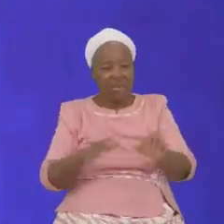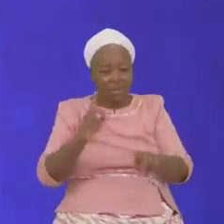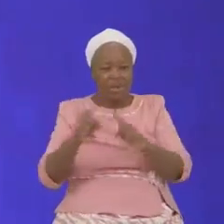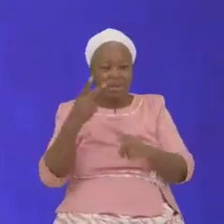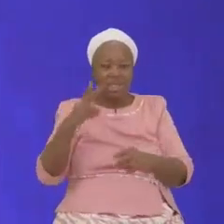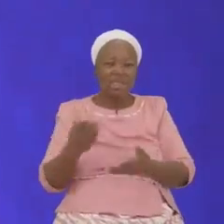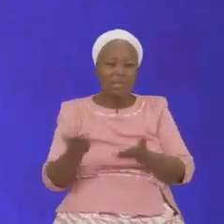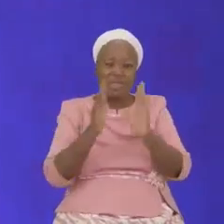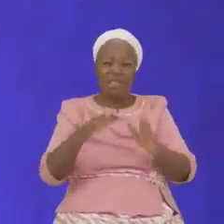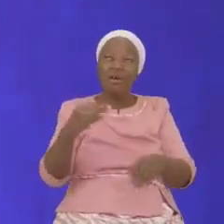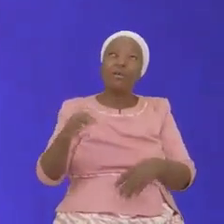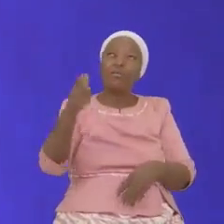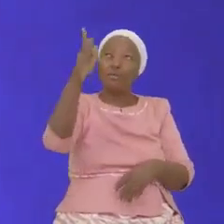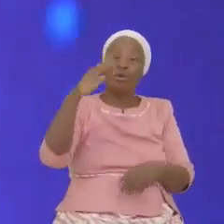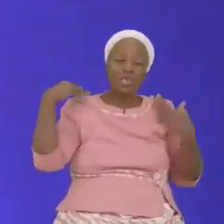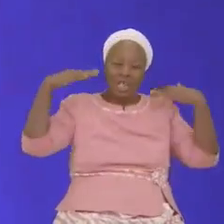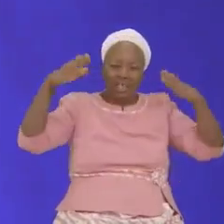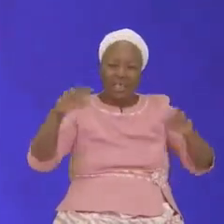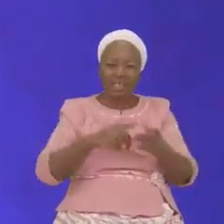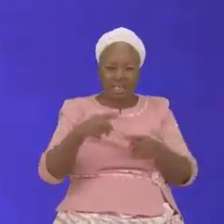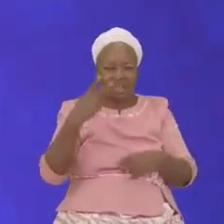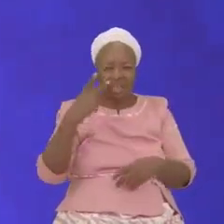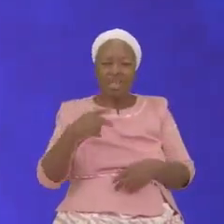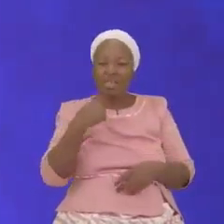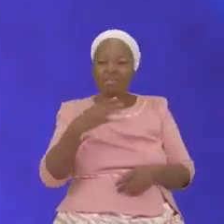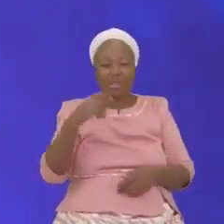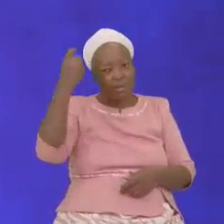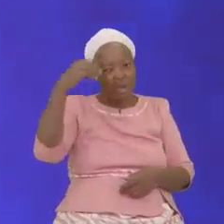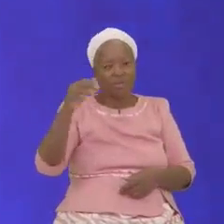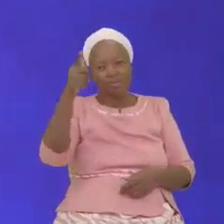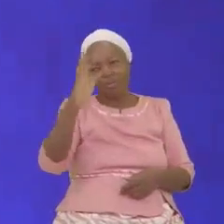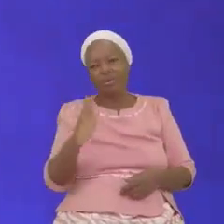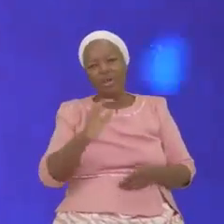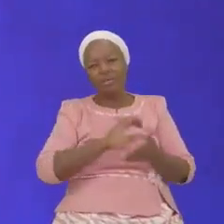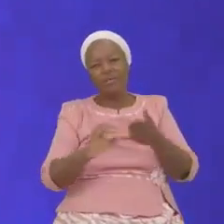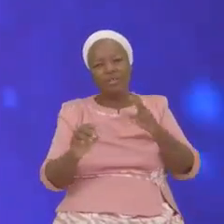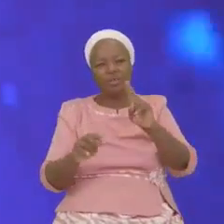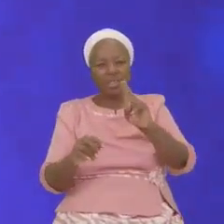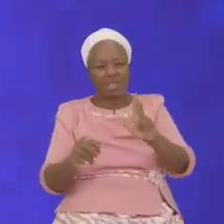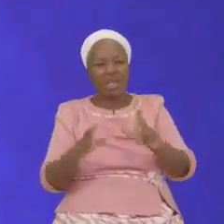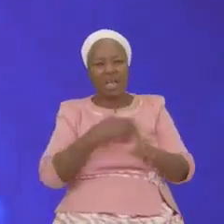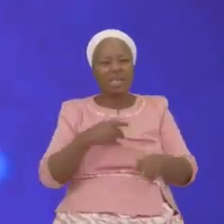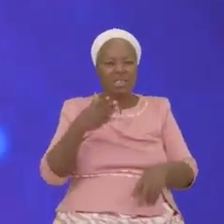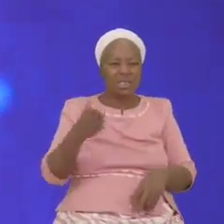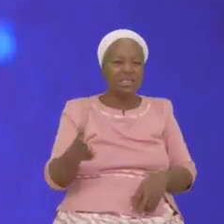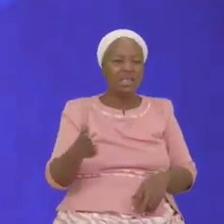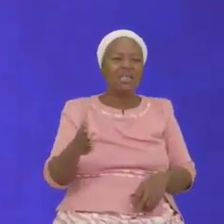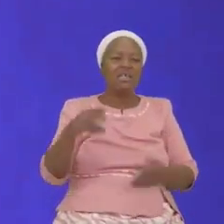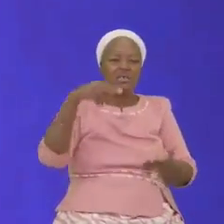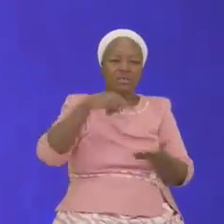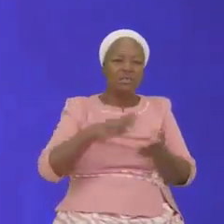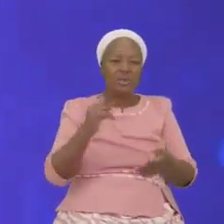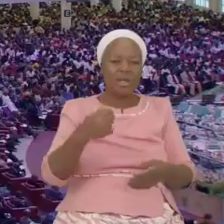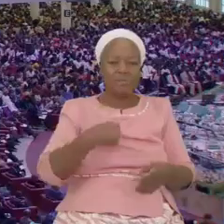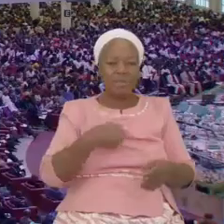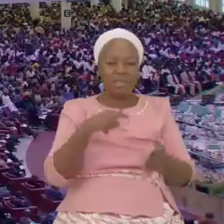messenger of God, the angel. He'll tell you the might of God. Look at verse 23. And there stood by me